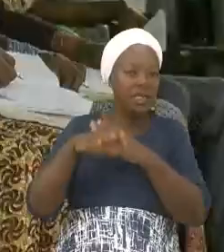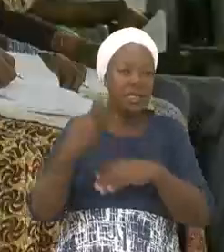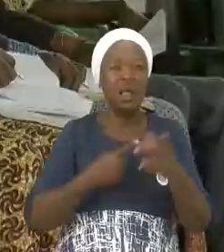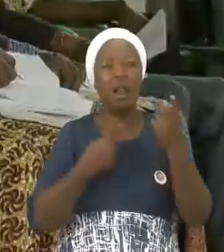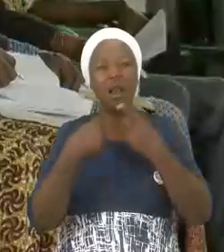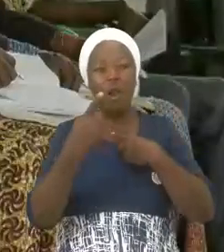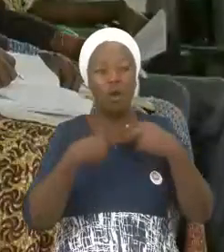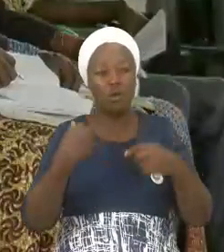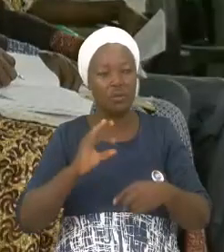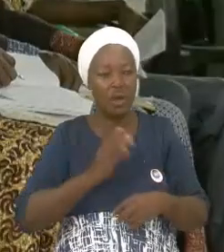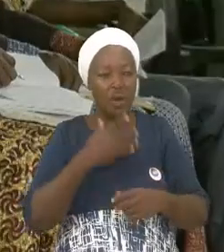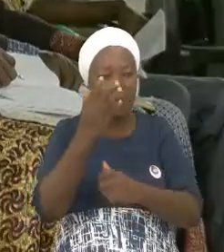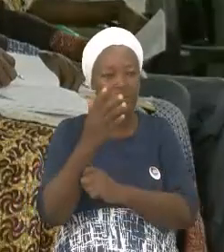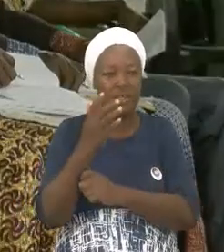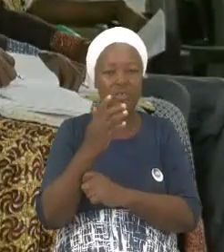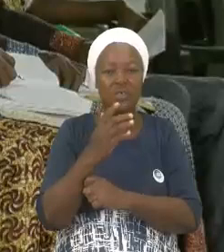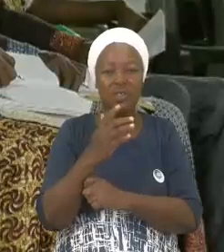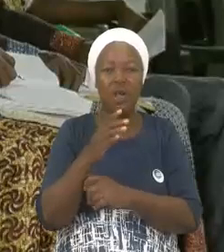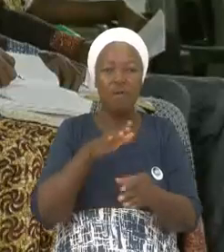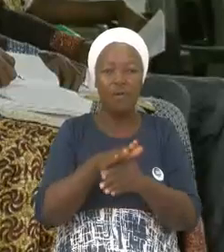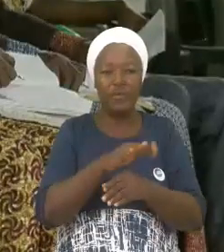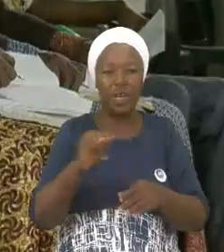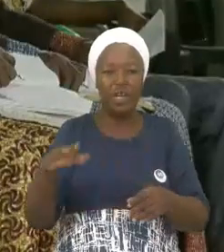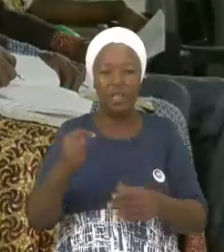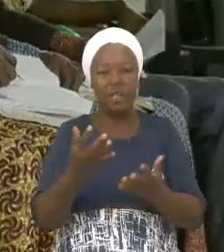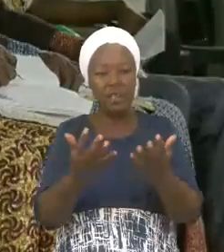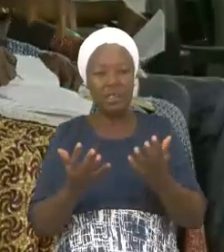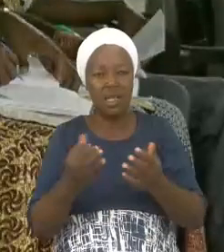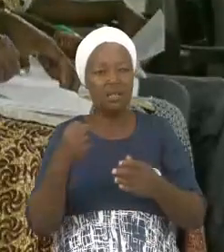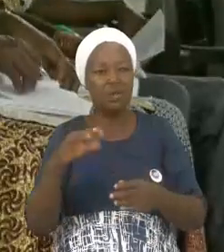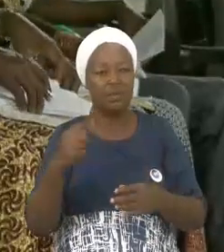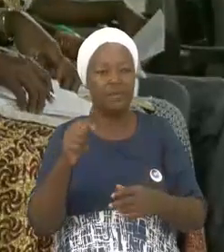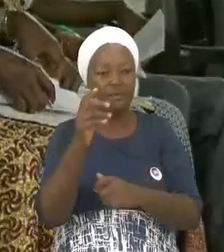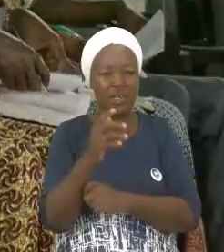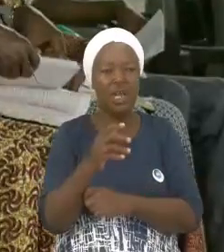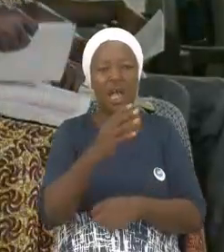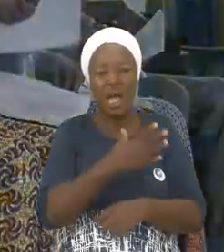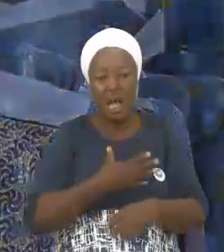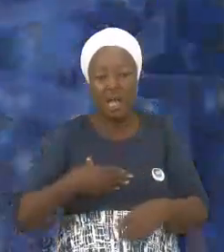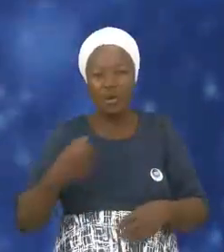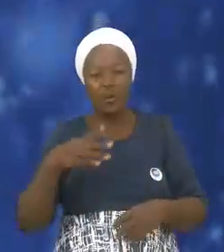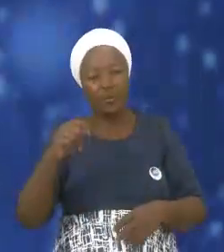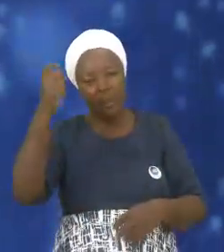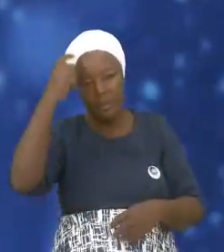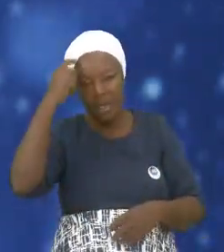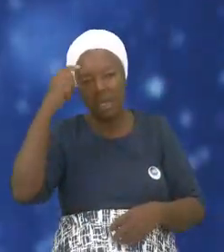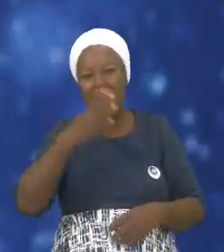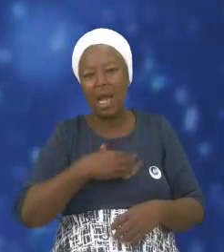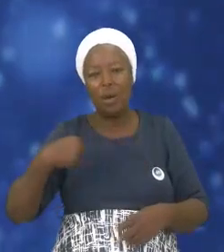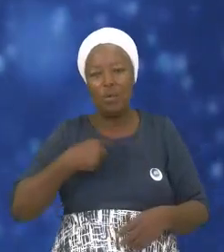of our flesh, fulfilling the desires of the flesh and of the mind, and we